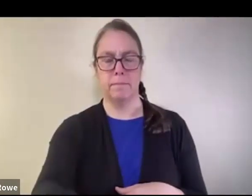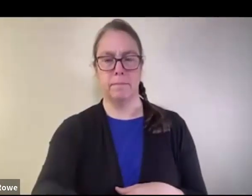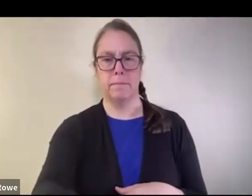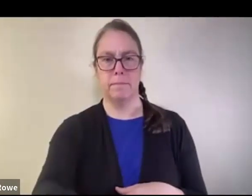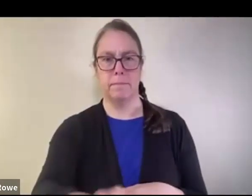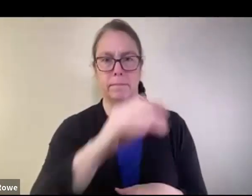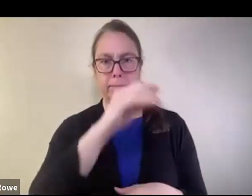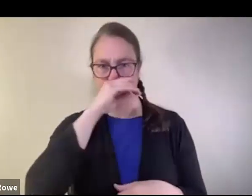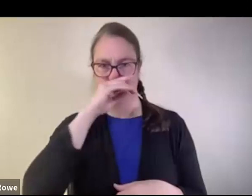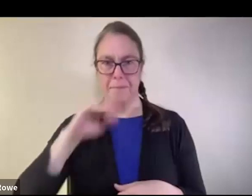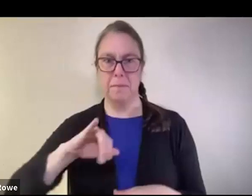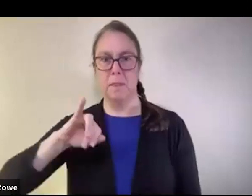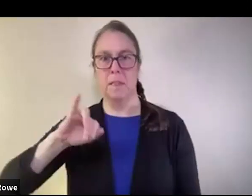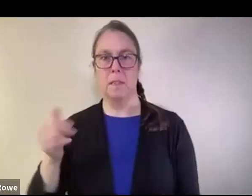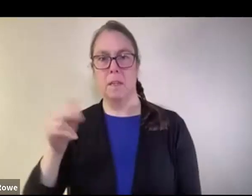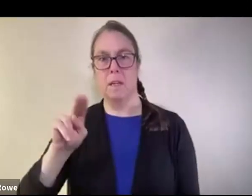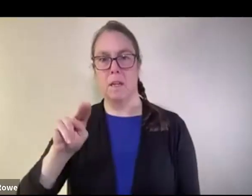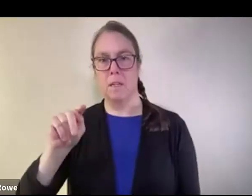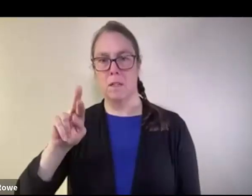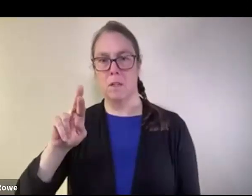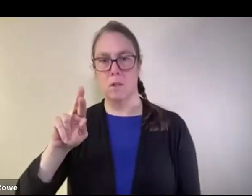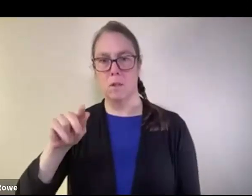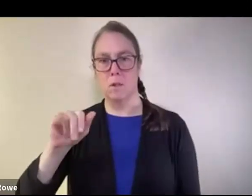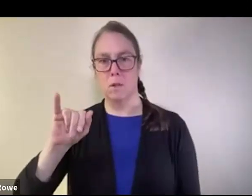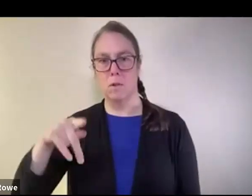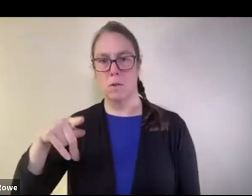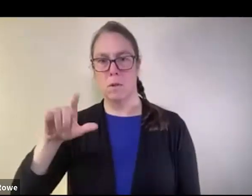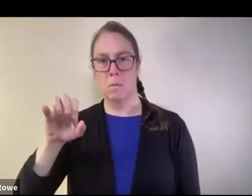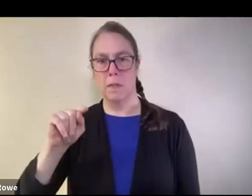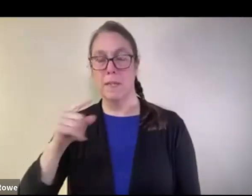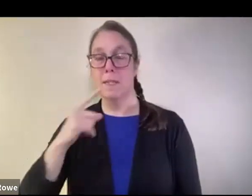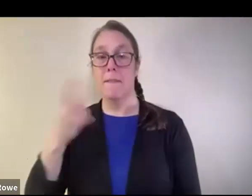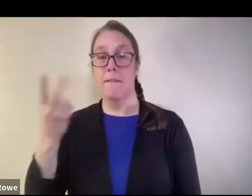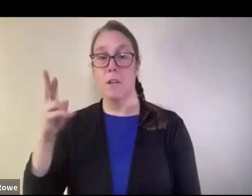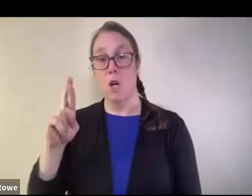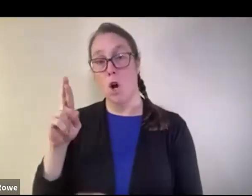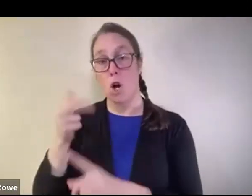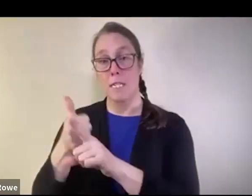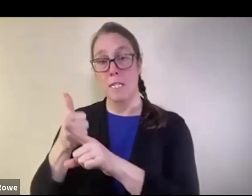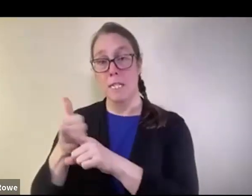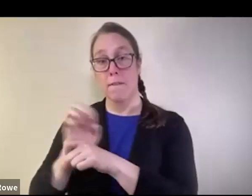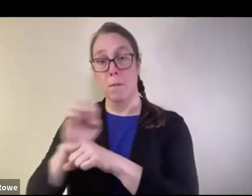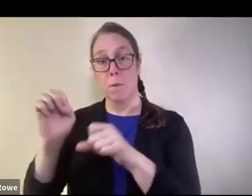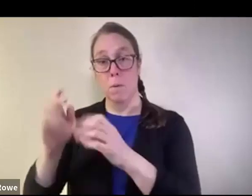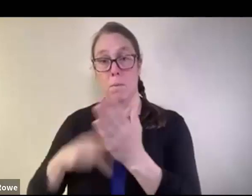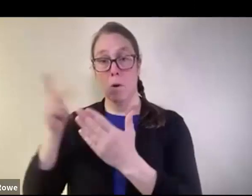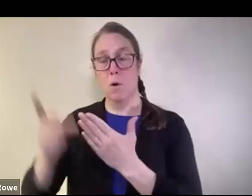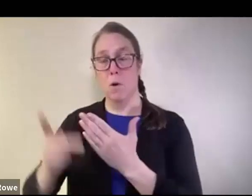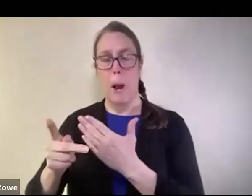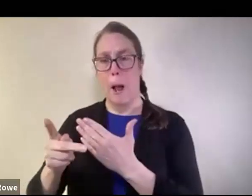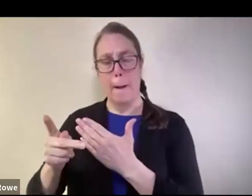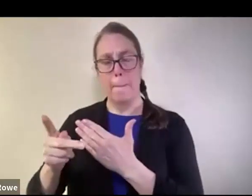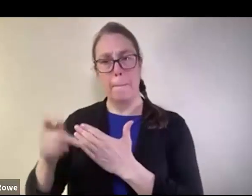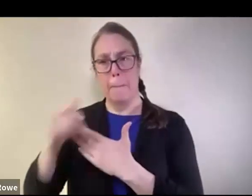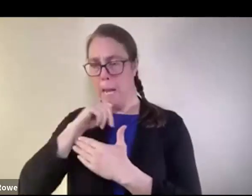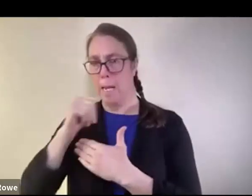Triplett also said the VR self-employment program is a hidden gem, but is complex for